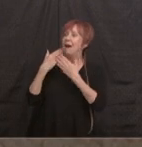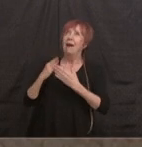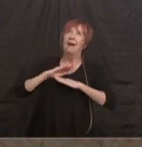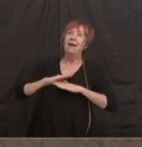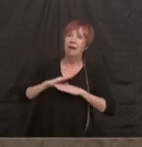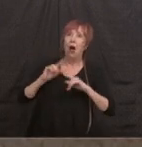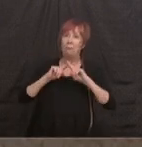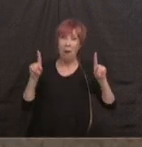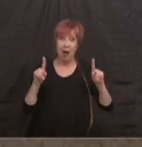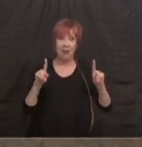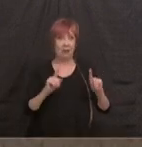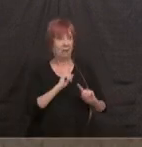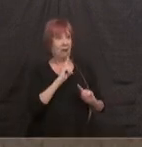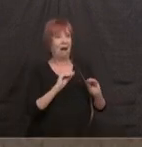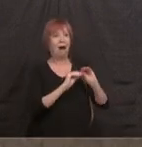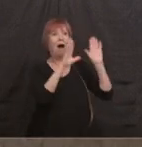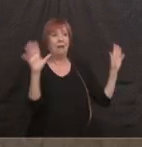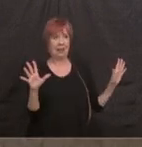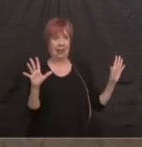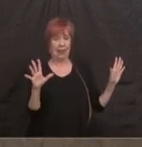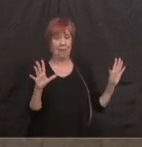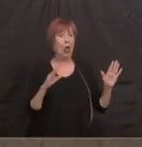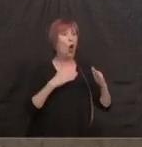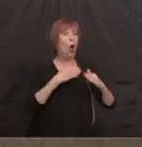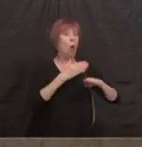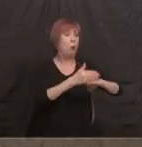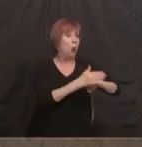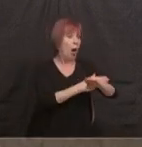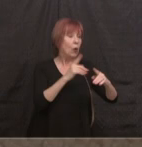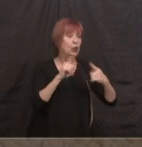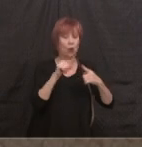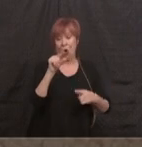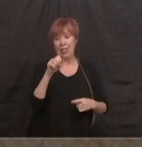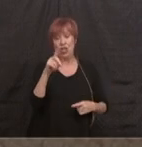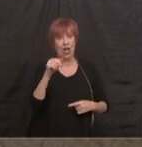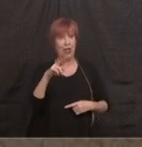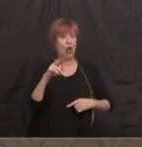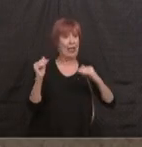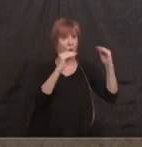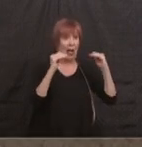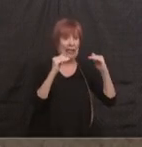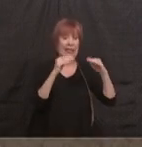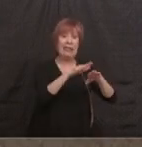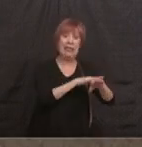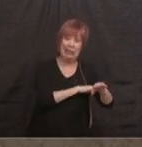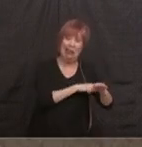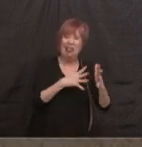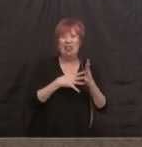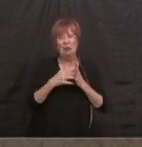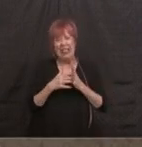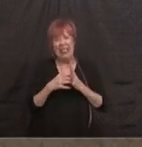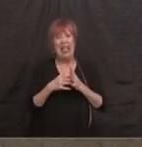data is clear and it is compelling. Progress towards gender equality has been slow, fragile, incremental,